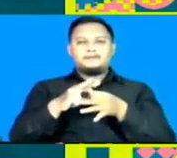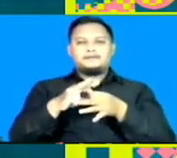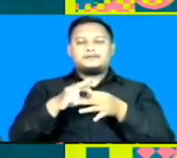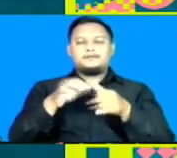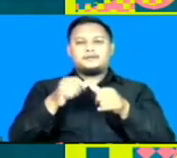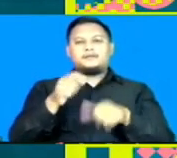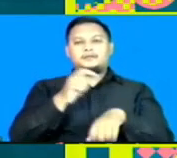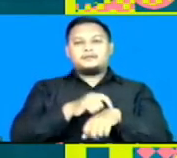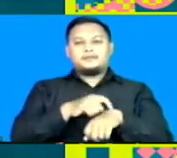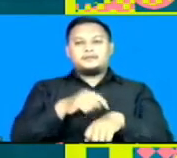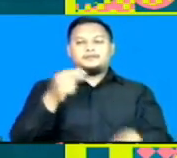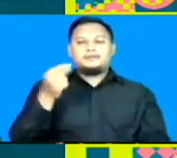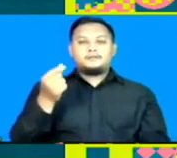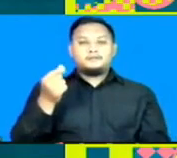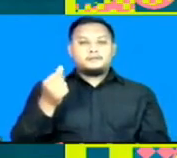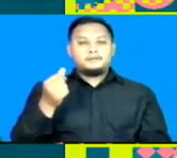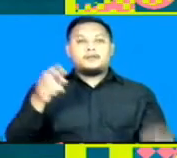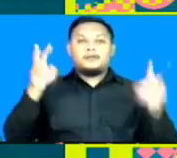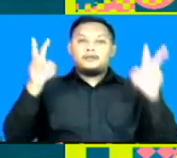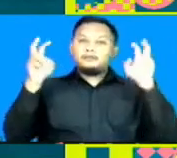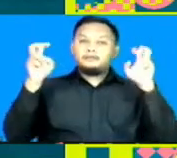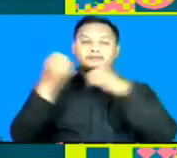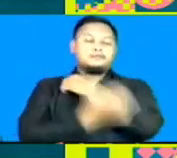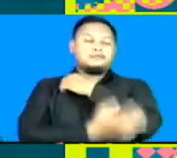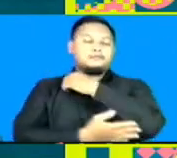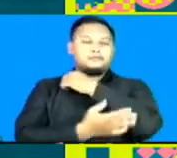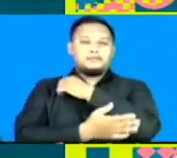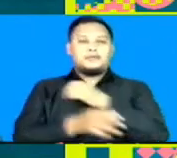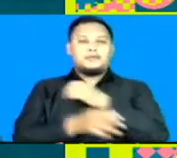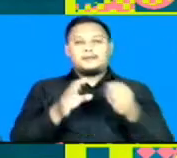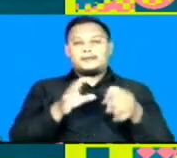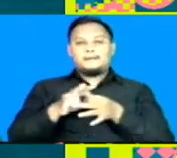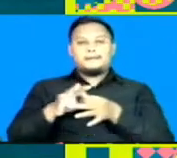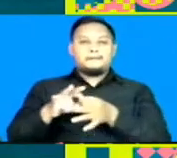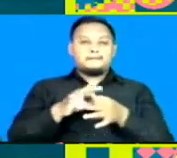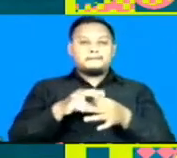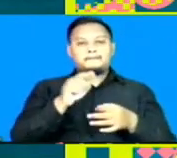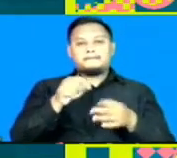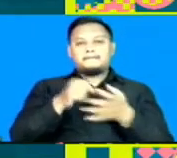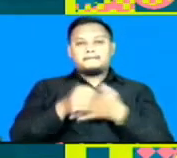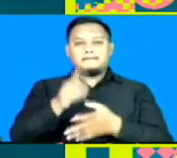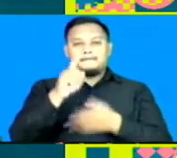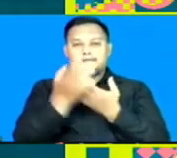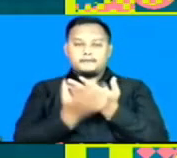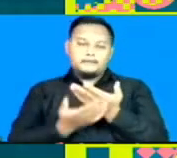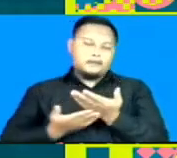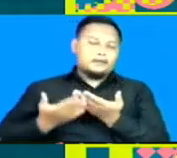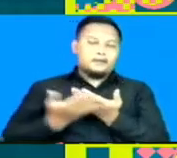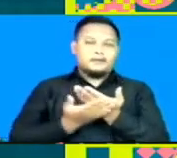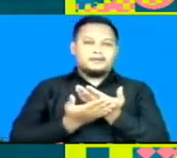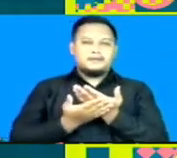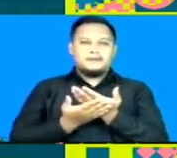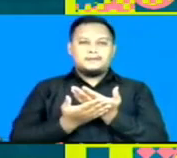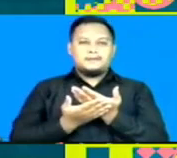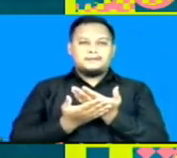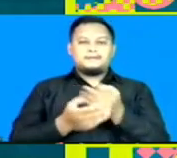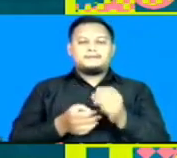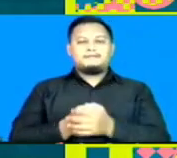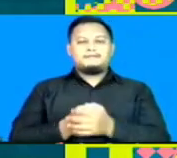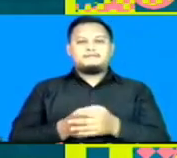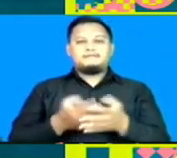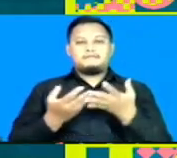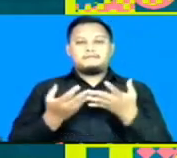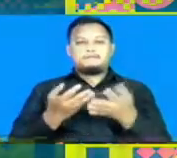Gotong-Royo is one of the most important basic principles. I want also you to speak a little bit louder, because what you're saying is super